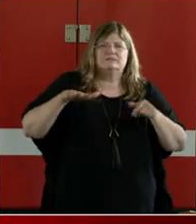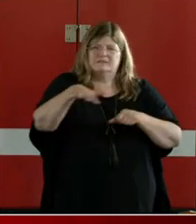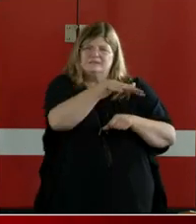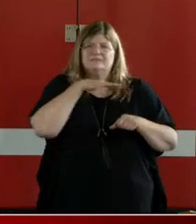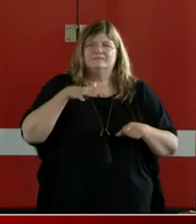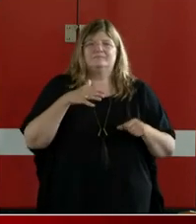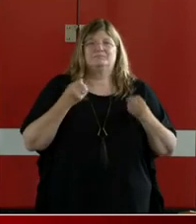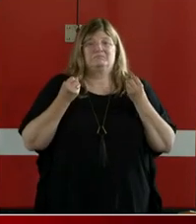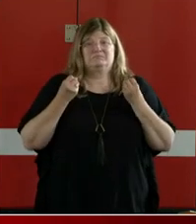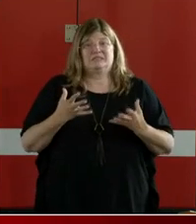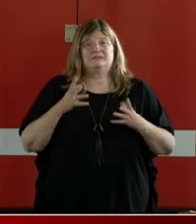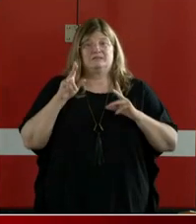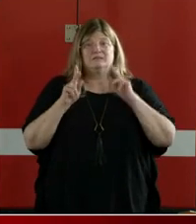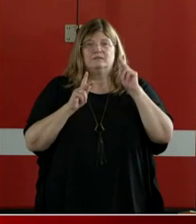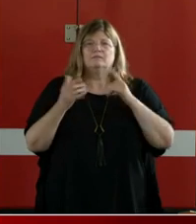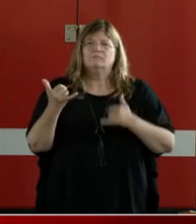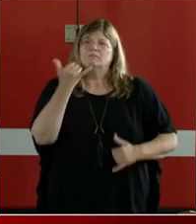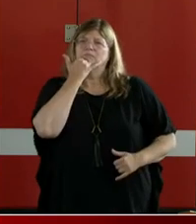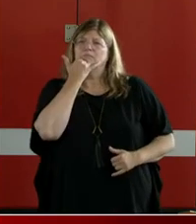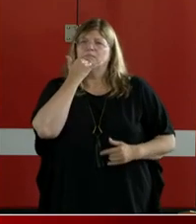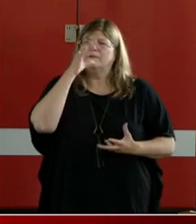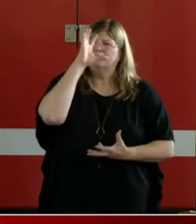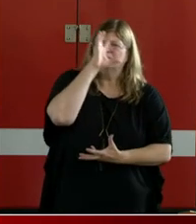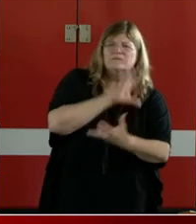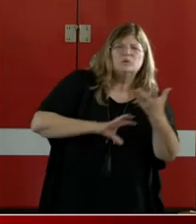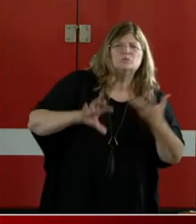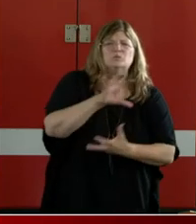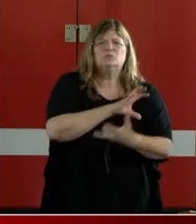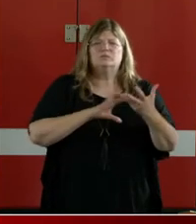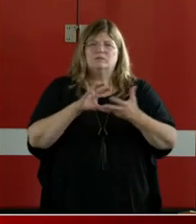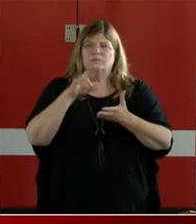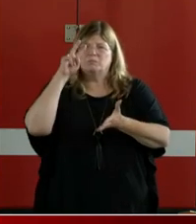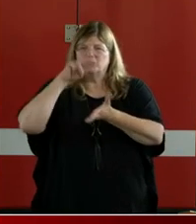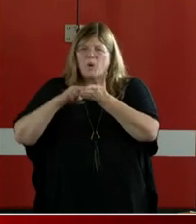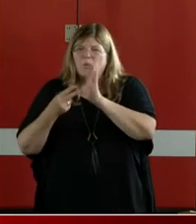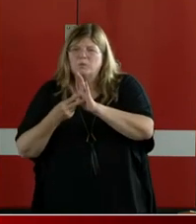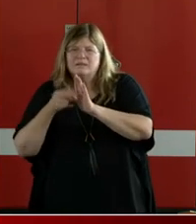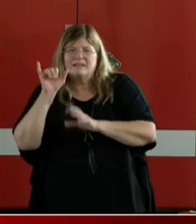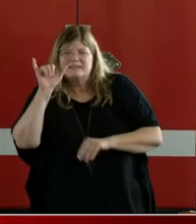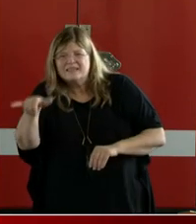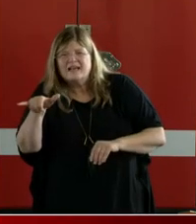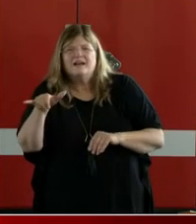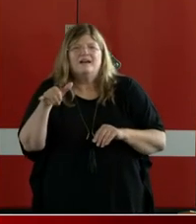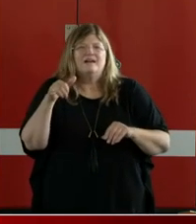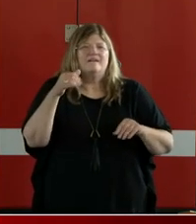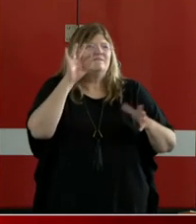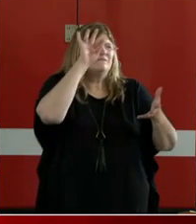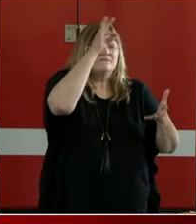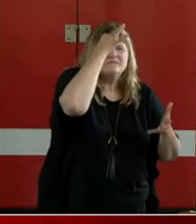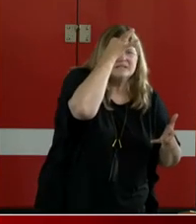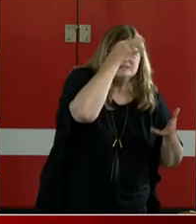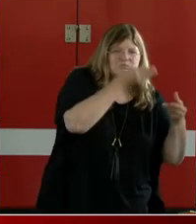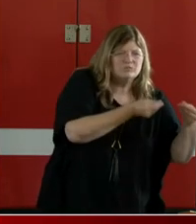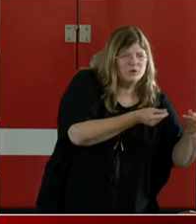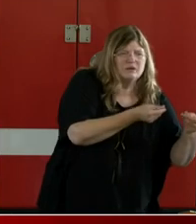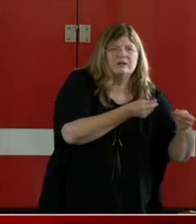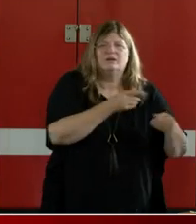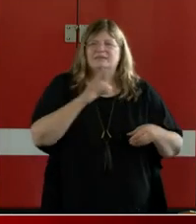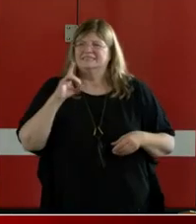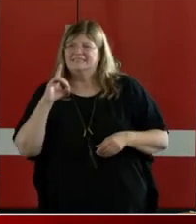Interpreting what the mission of this committee was, especially when it was in regards to federal monuments like the Washington Monument and the Jefferson